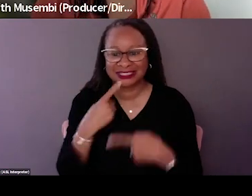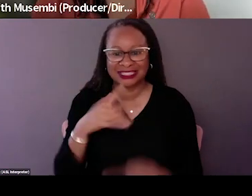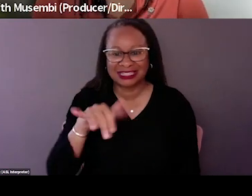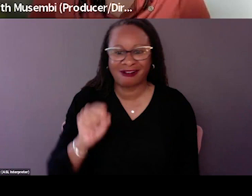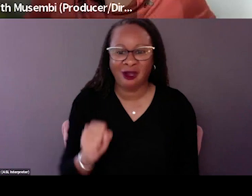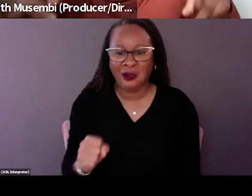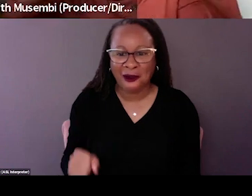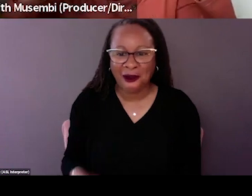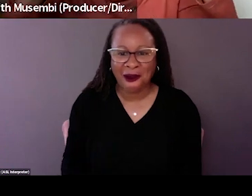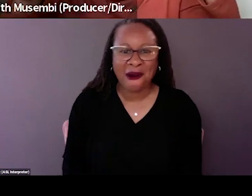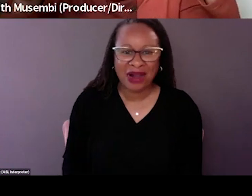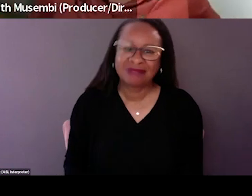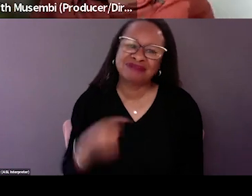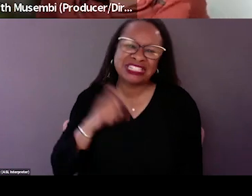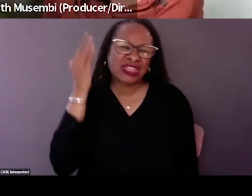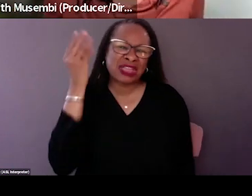to think about it.